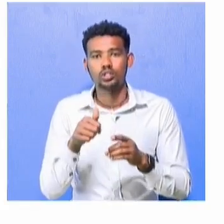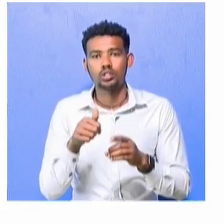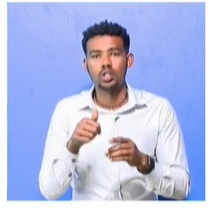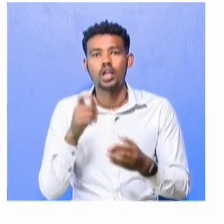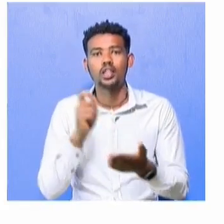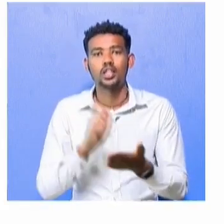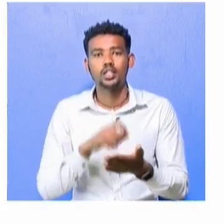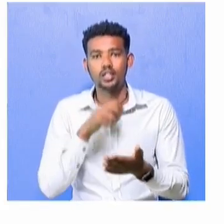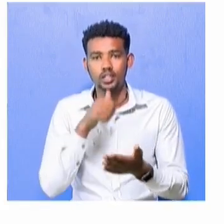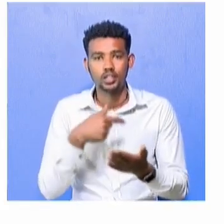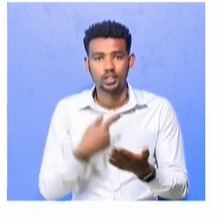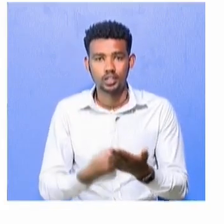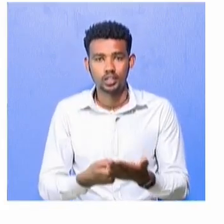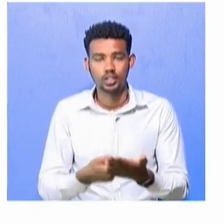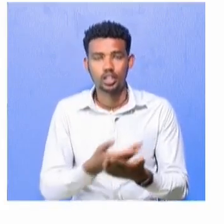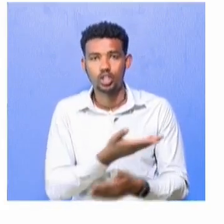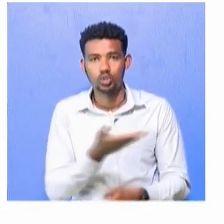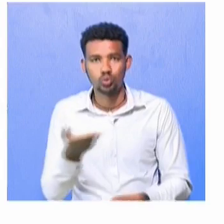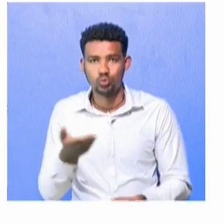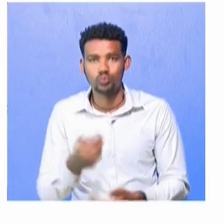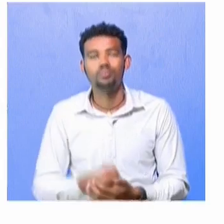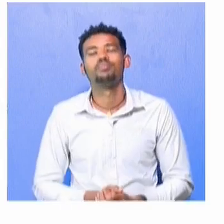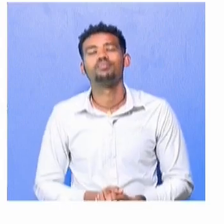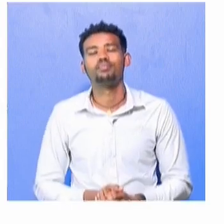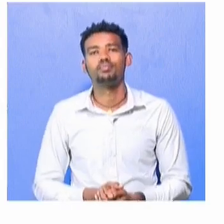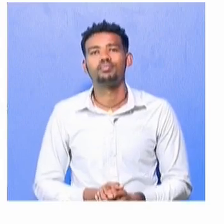attend this issue.